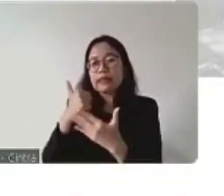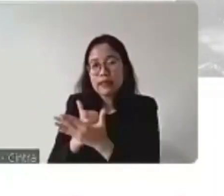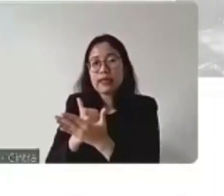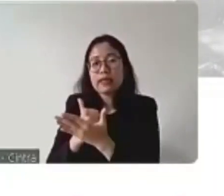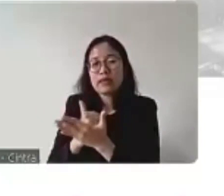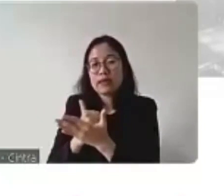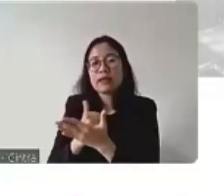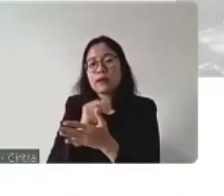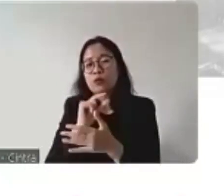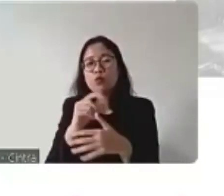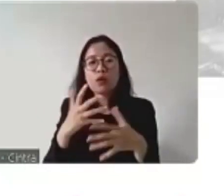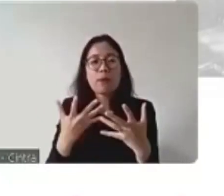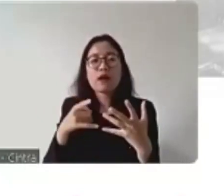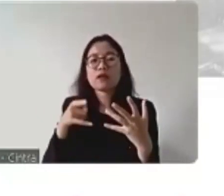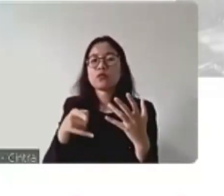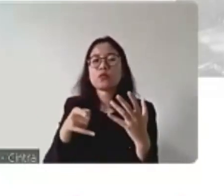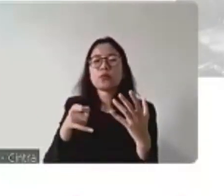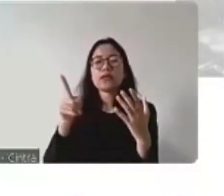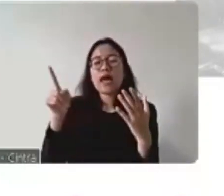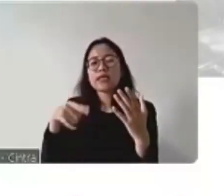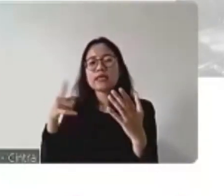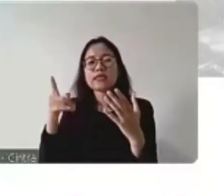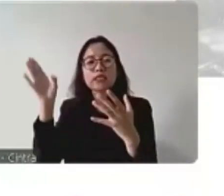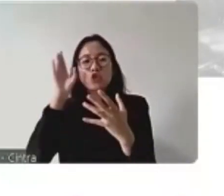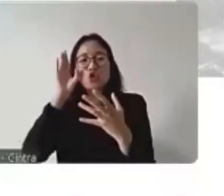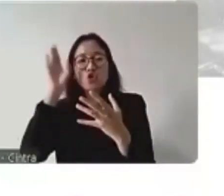deemed inappropriate and require modification?